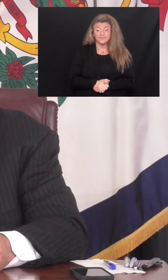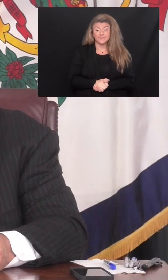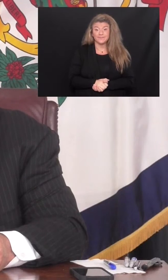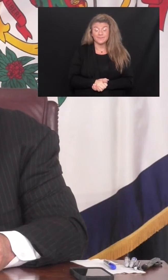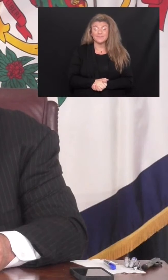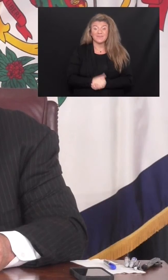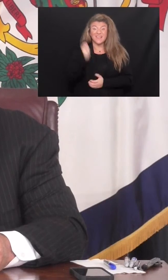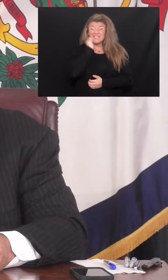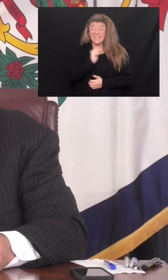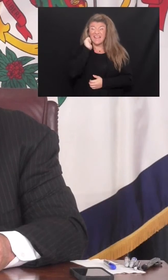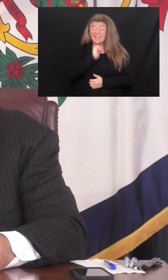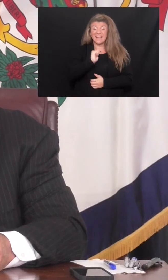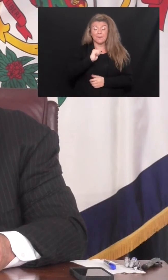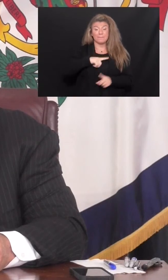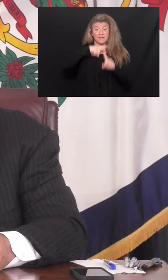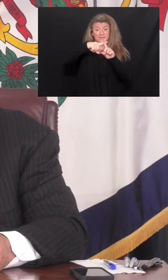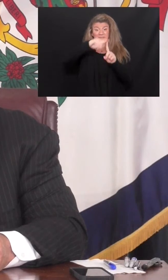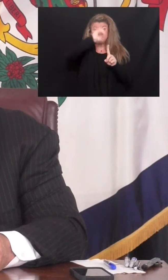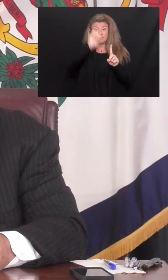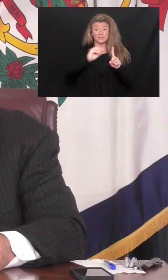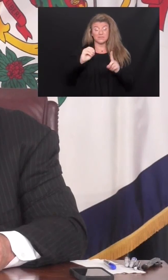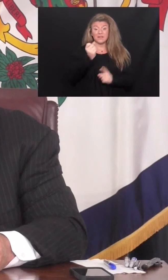The daily positivity rate is